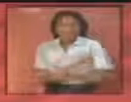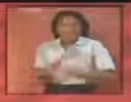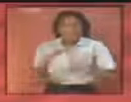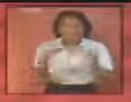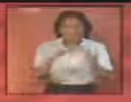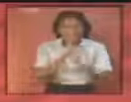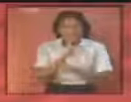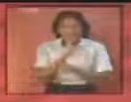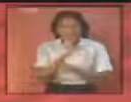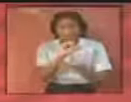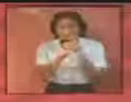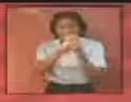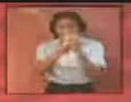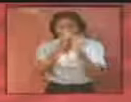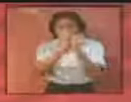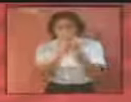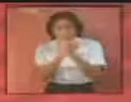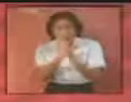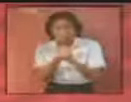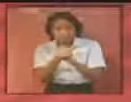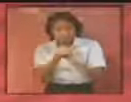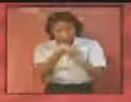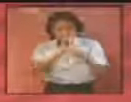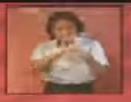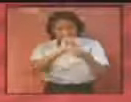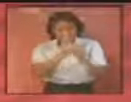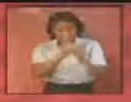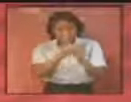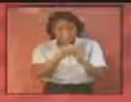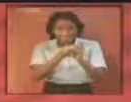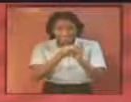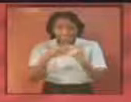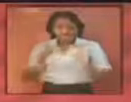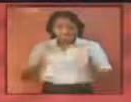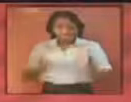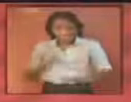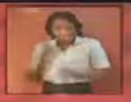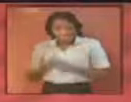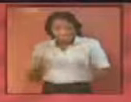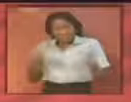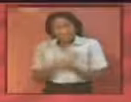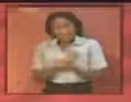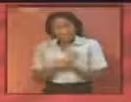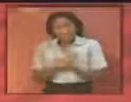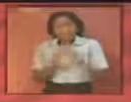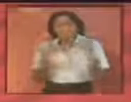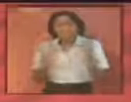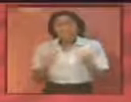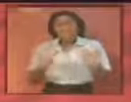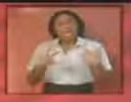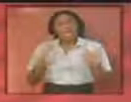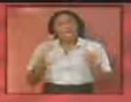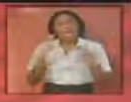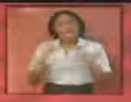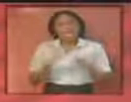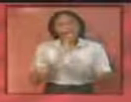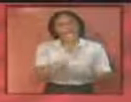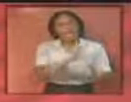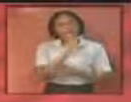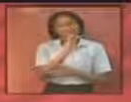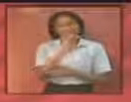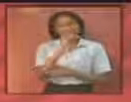in laboratory experiments, we now have almost 2,000 million doses of